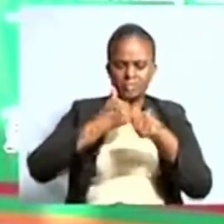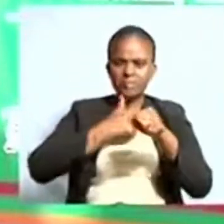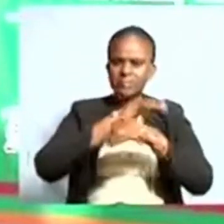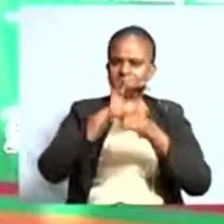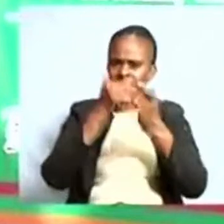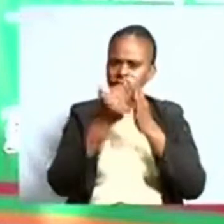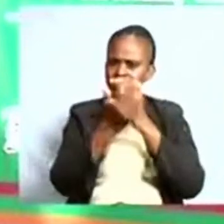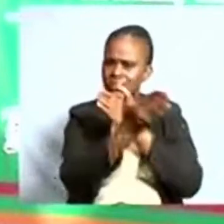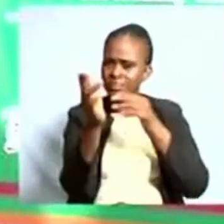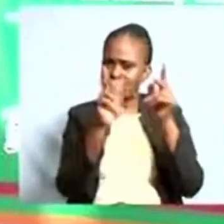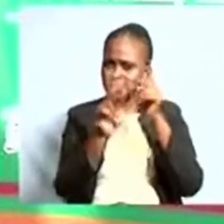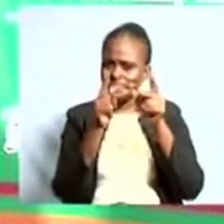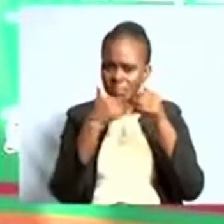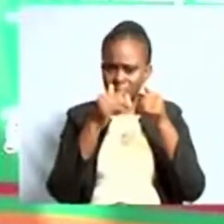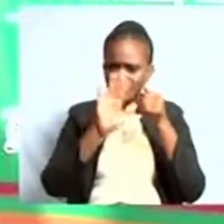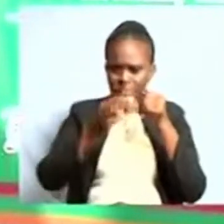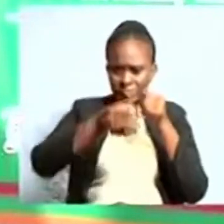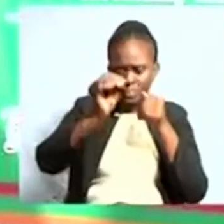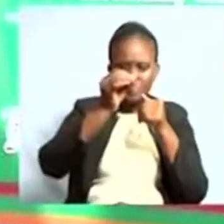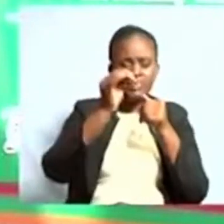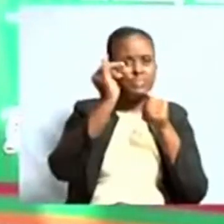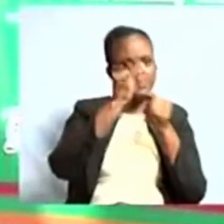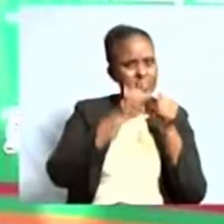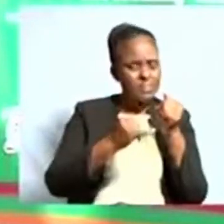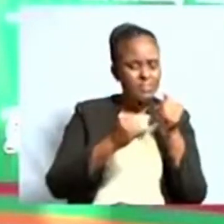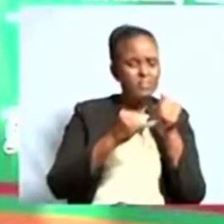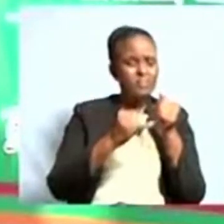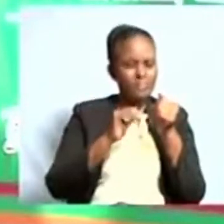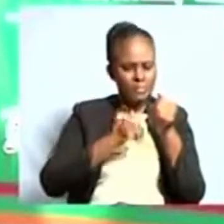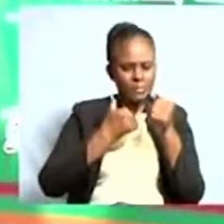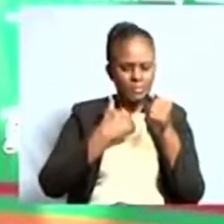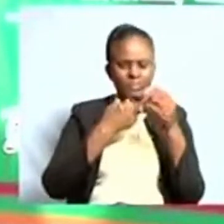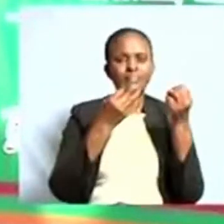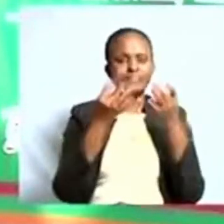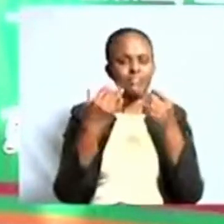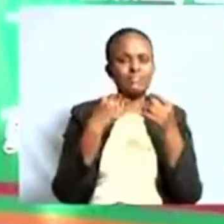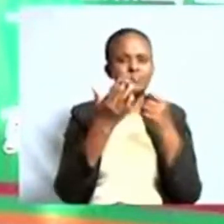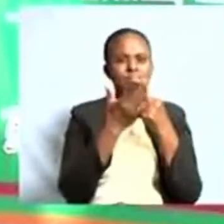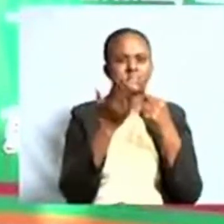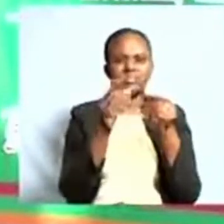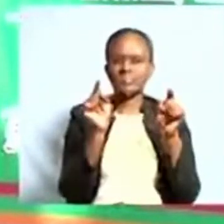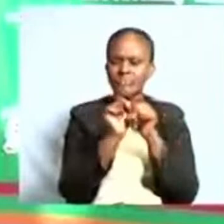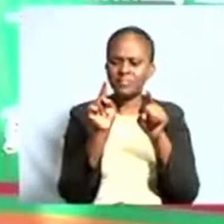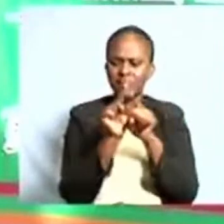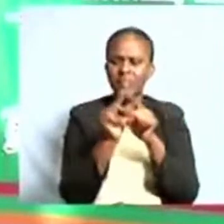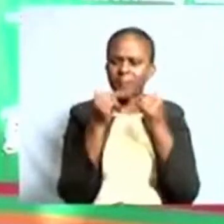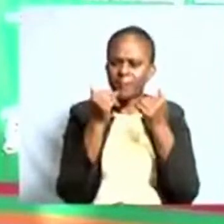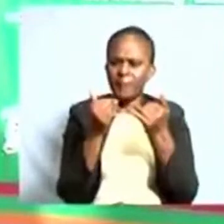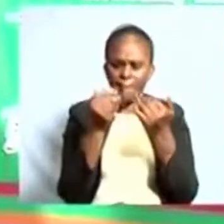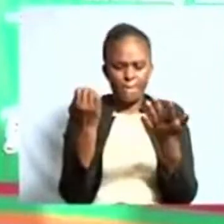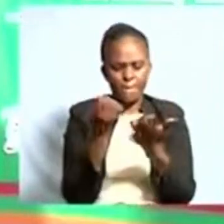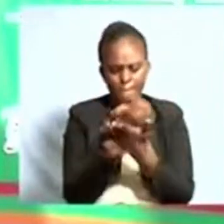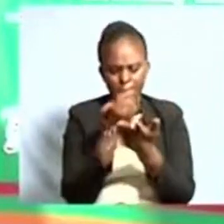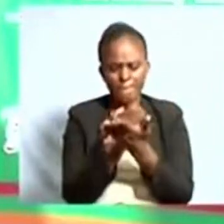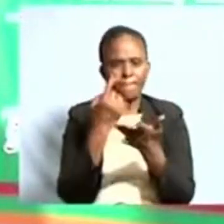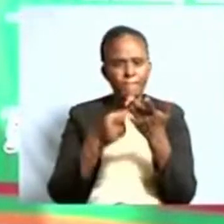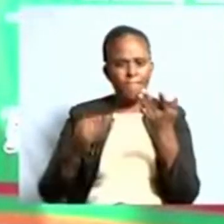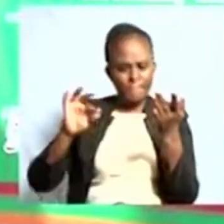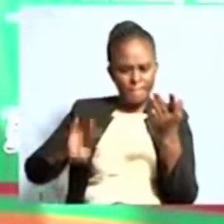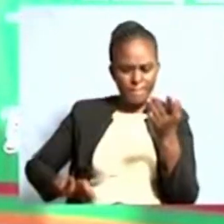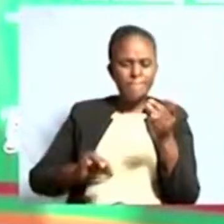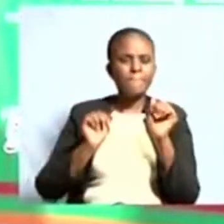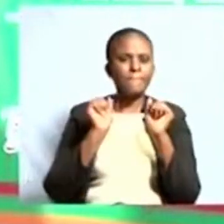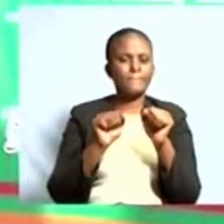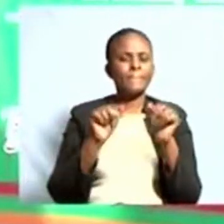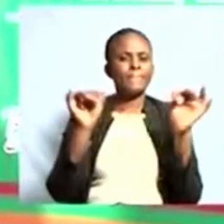people coming up with their own designs, we have a number of them. Okay. It's actually the economy that will benefit. All right.